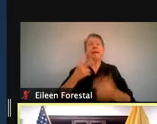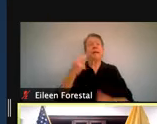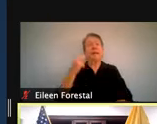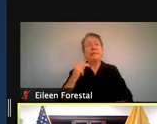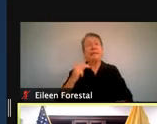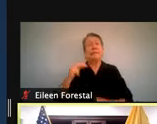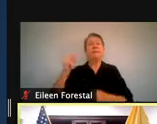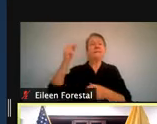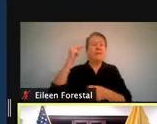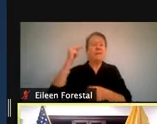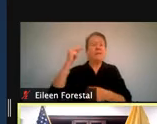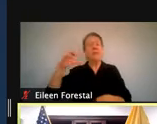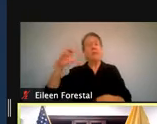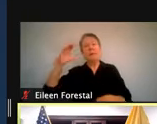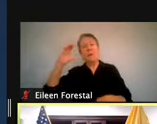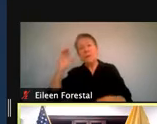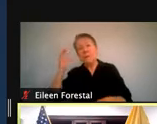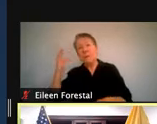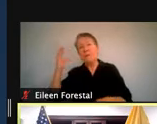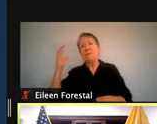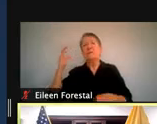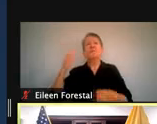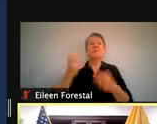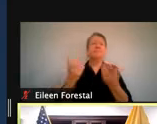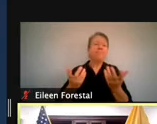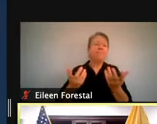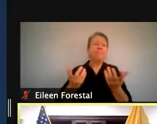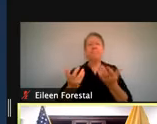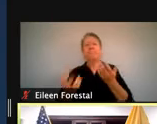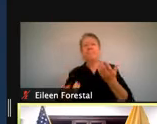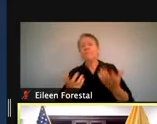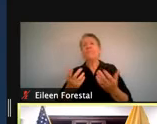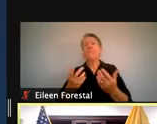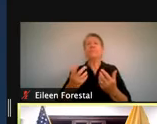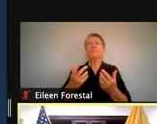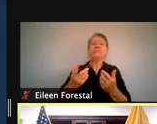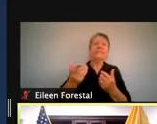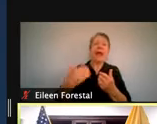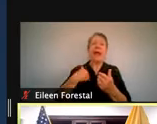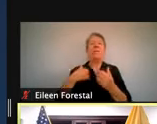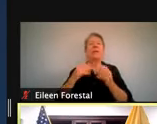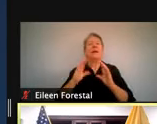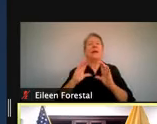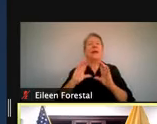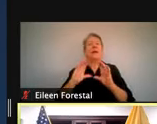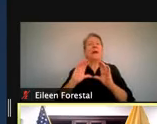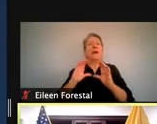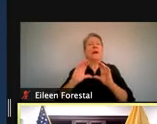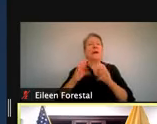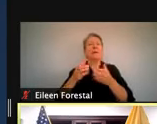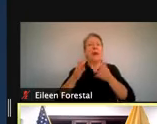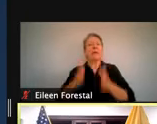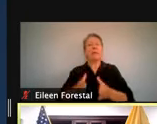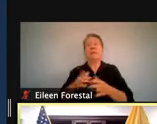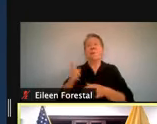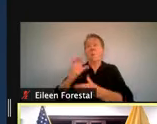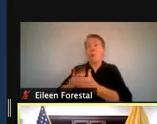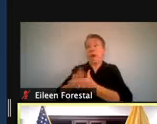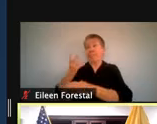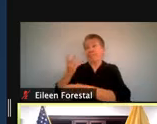companion later in life, Beatrice, as well as countless friends. A full life worthy of remembering